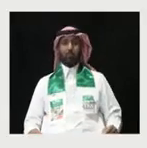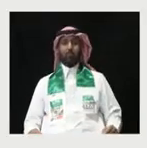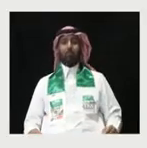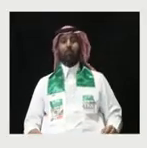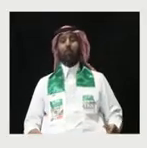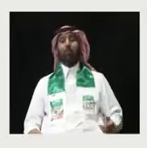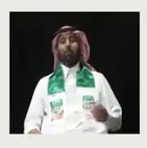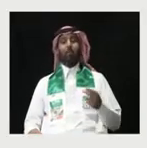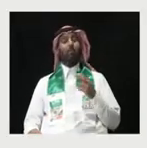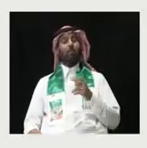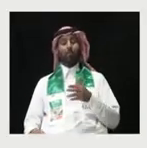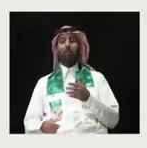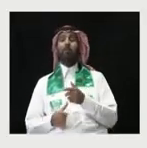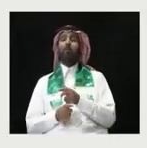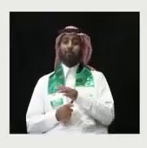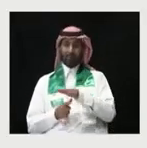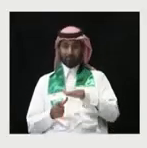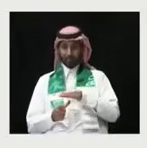the National Day